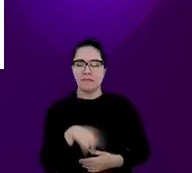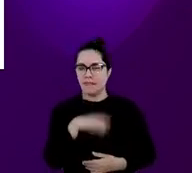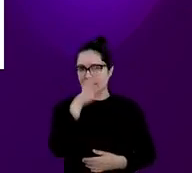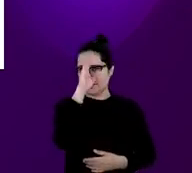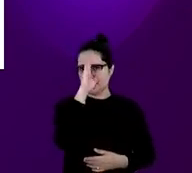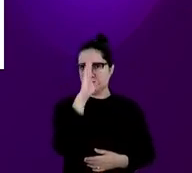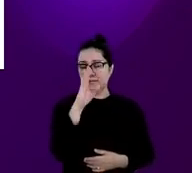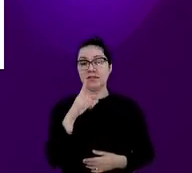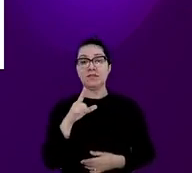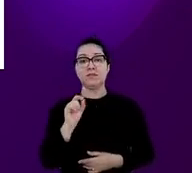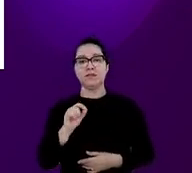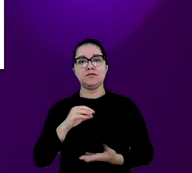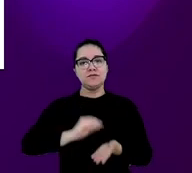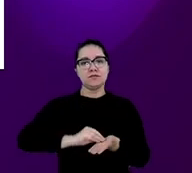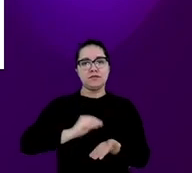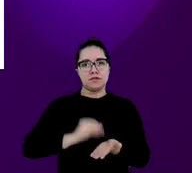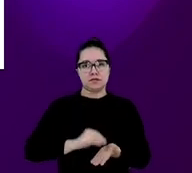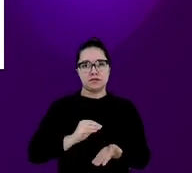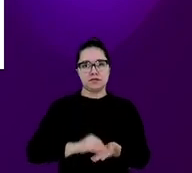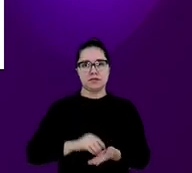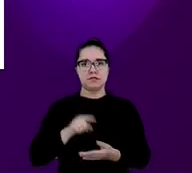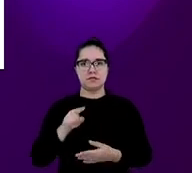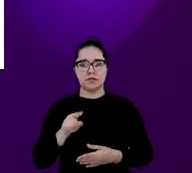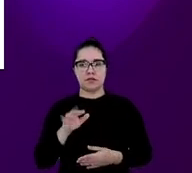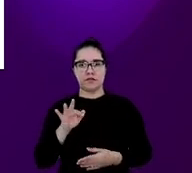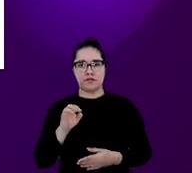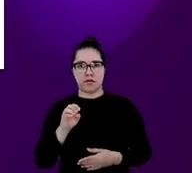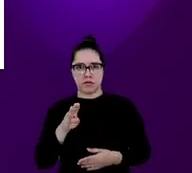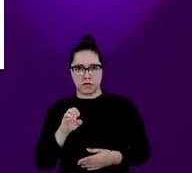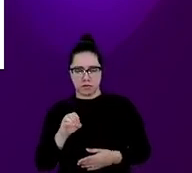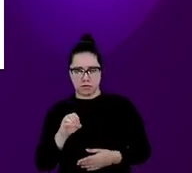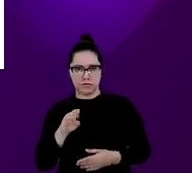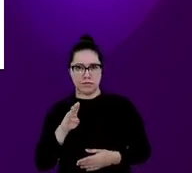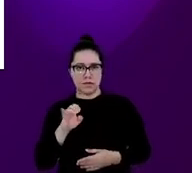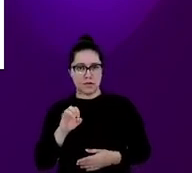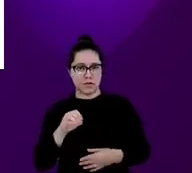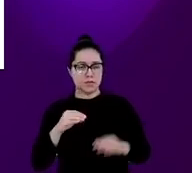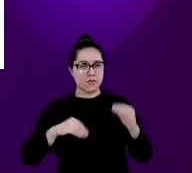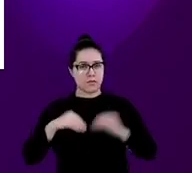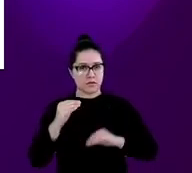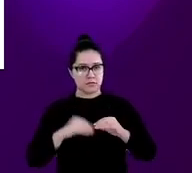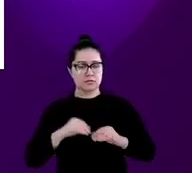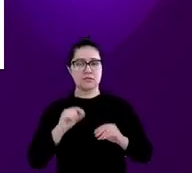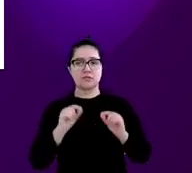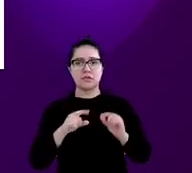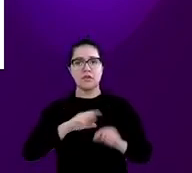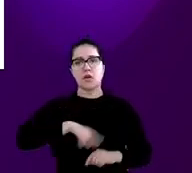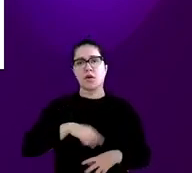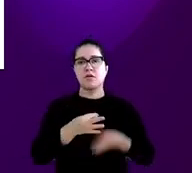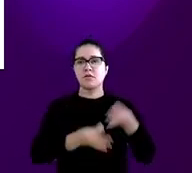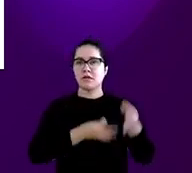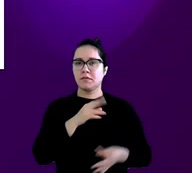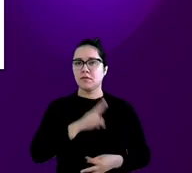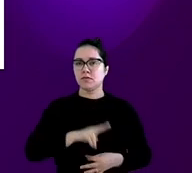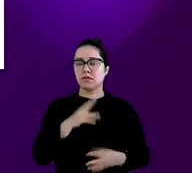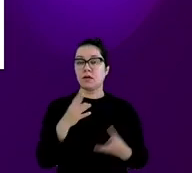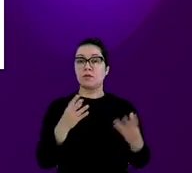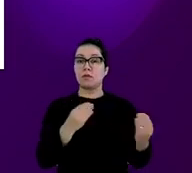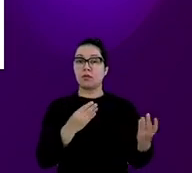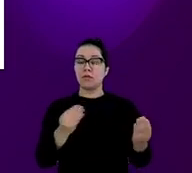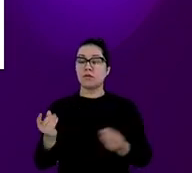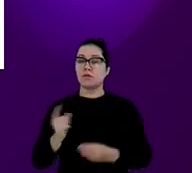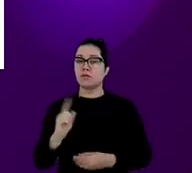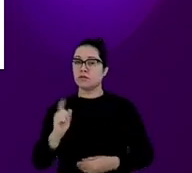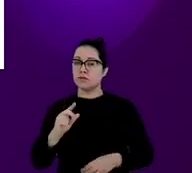do not be mainstream today, because it is very hard to